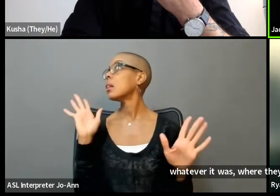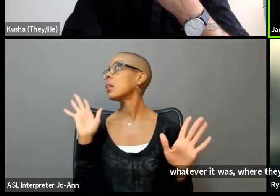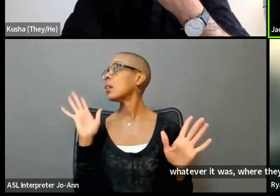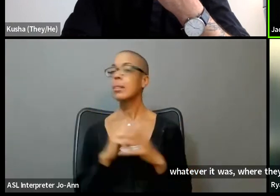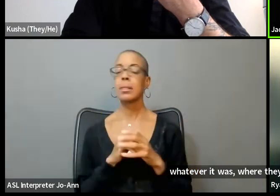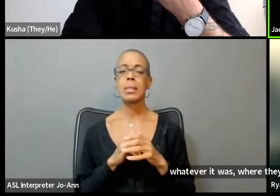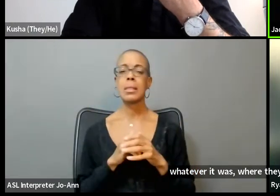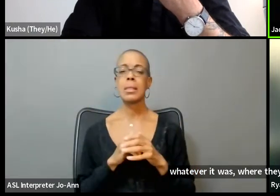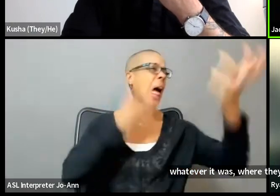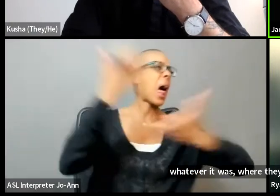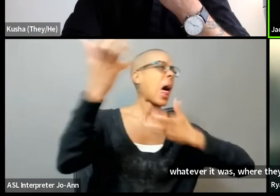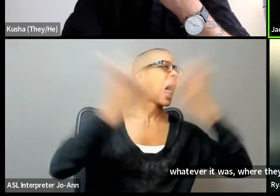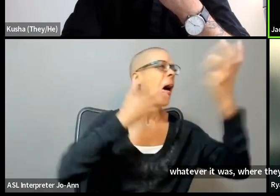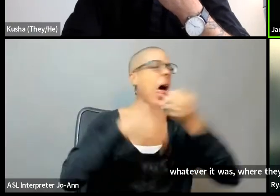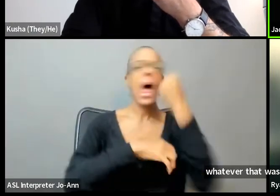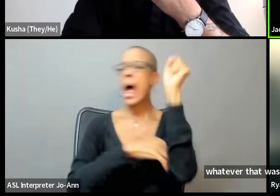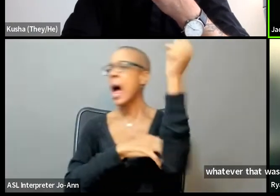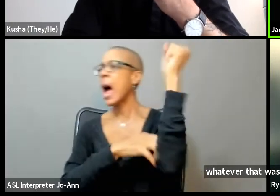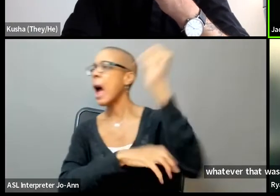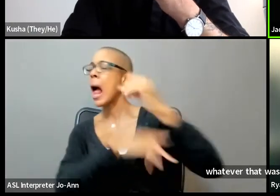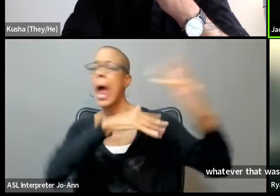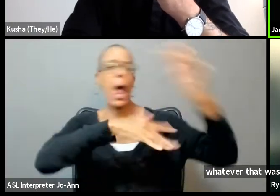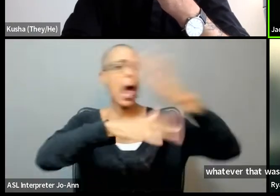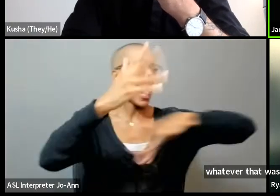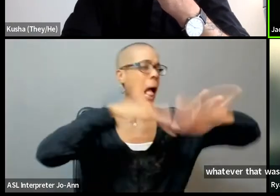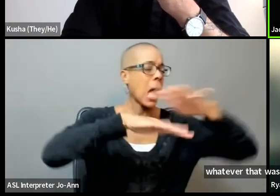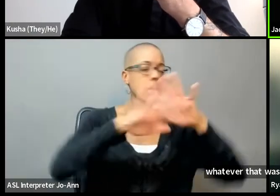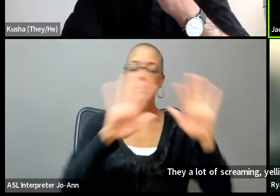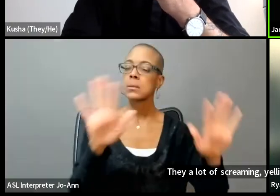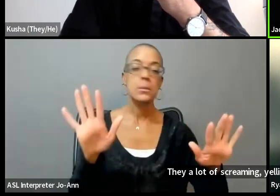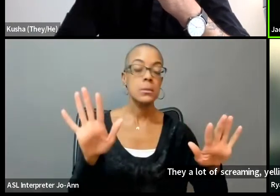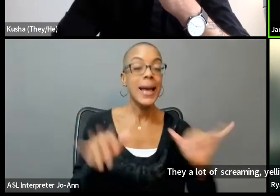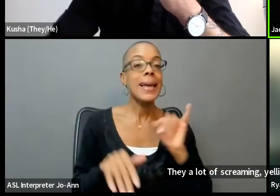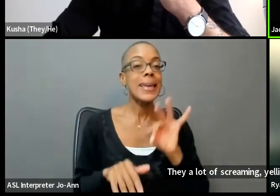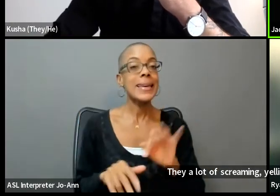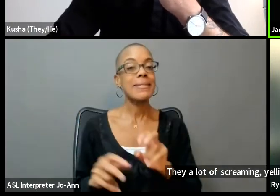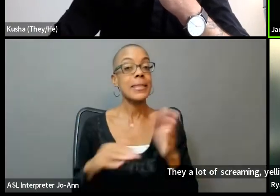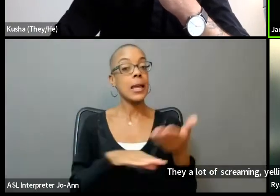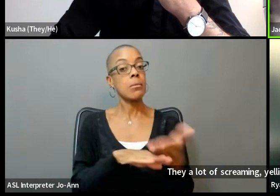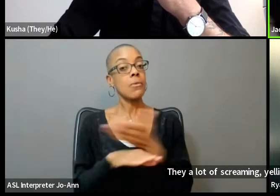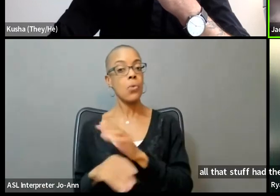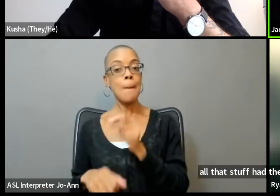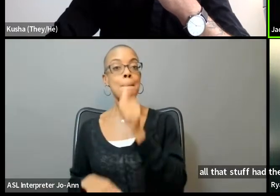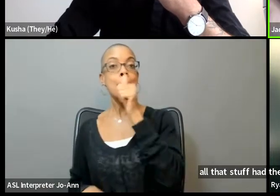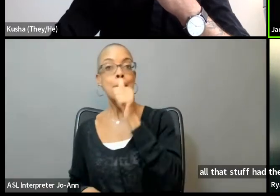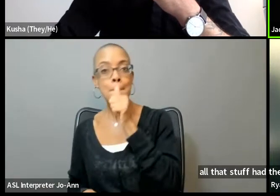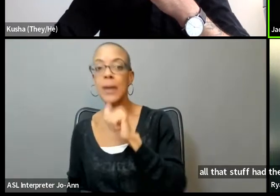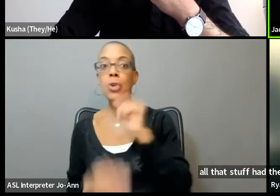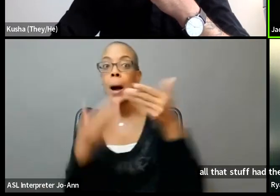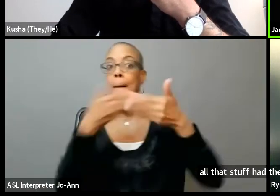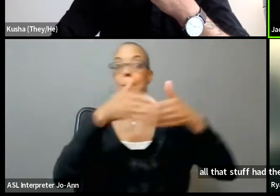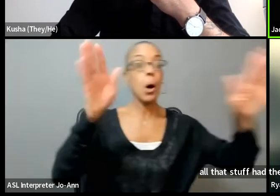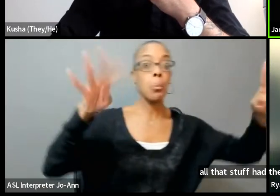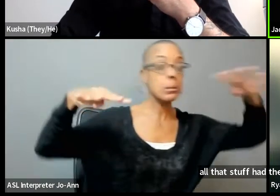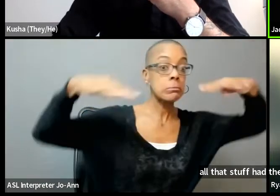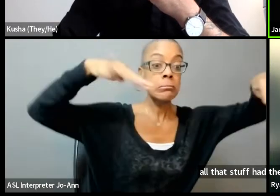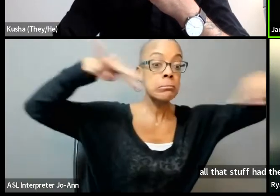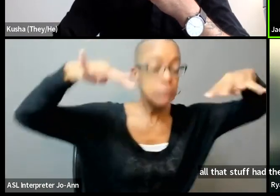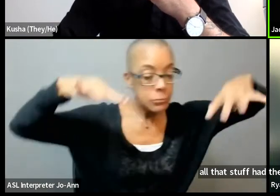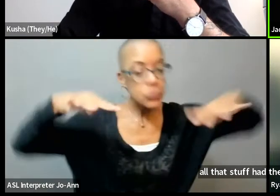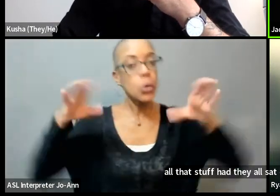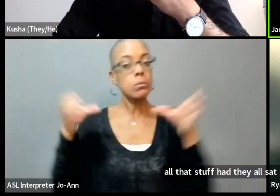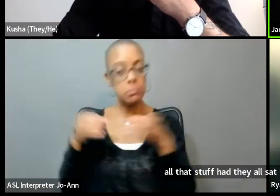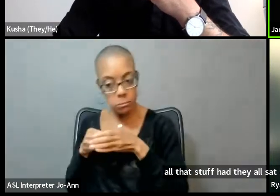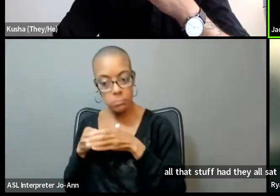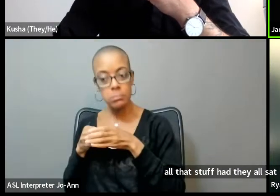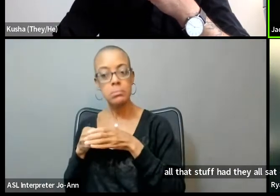screaming, yelling, and protesting and all that stuff. Had they all sat down privately and not in a public forum and just sat and talked